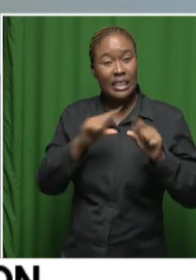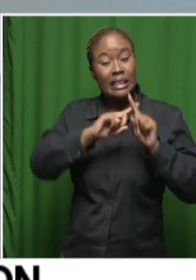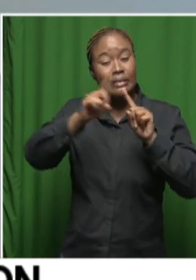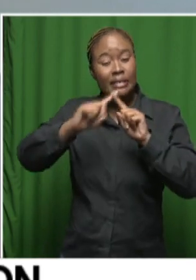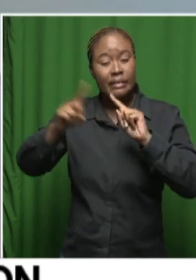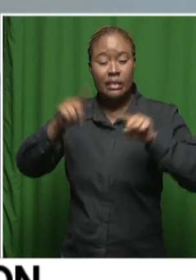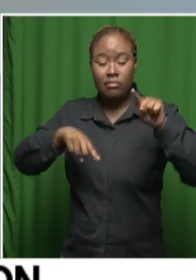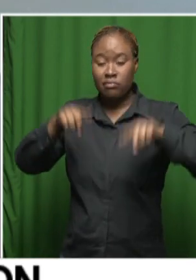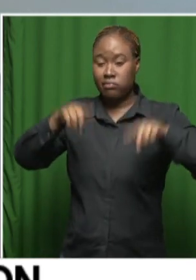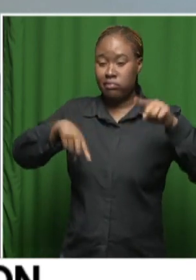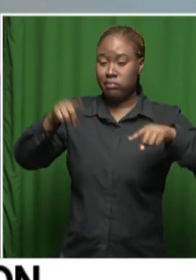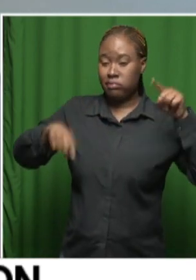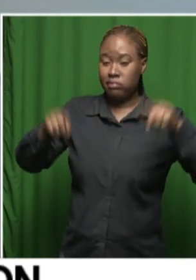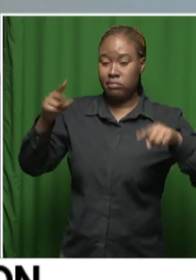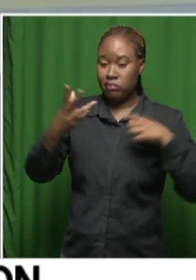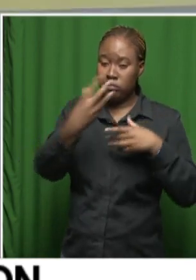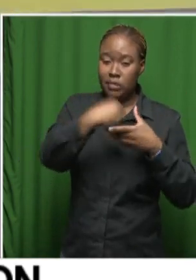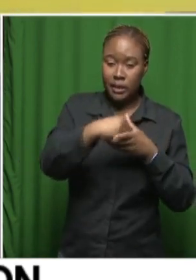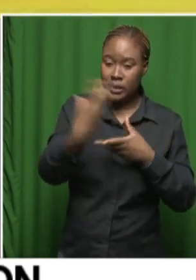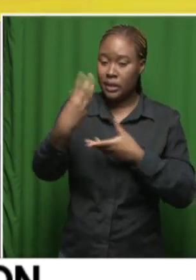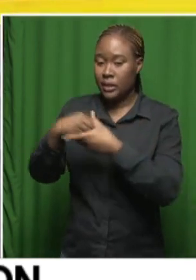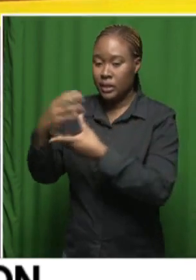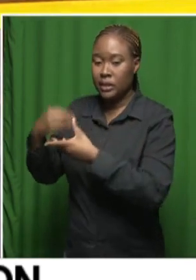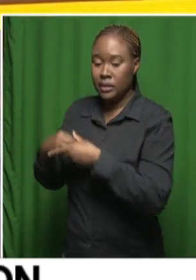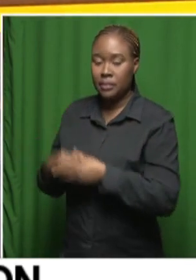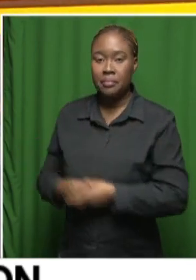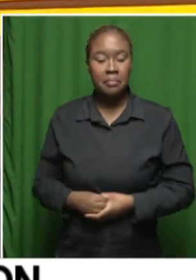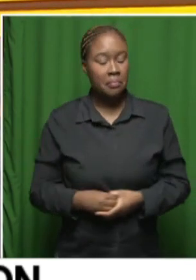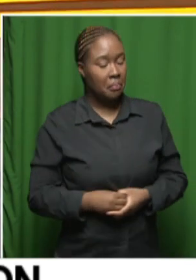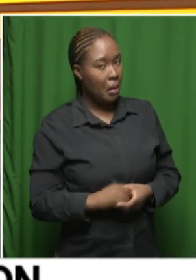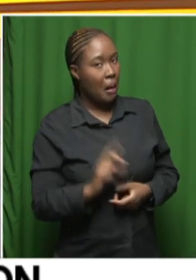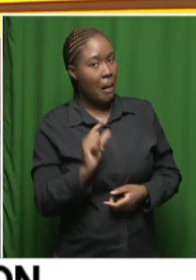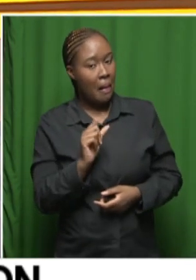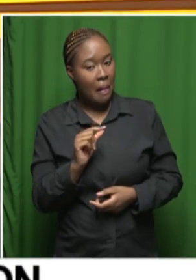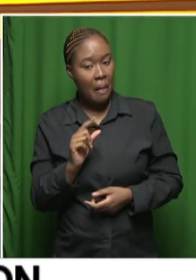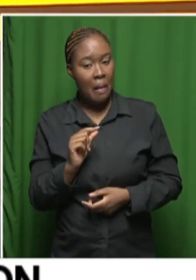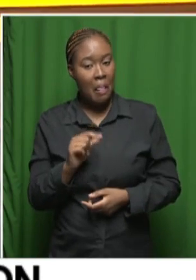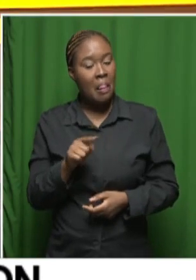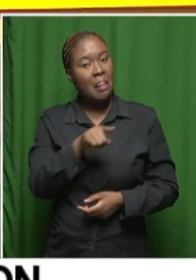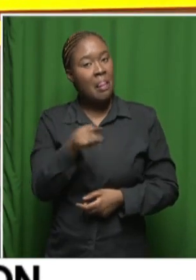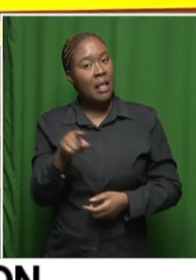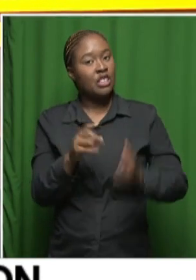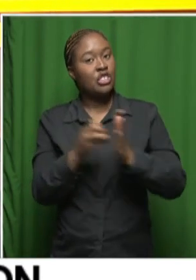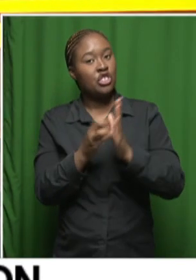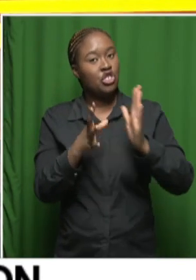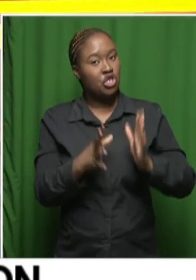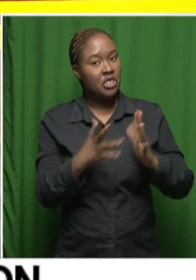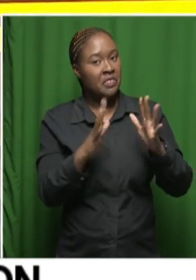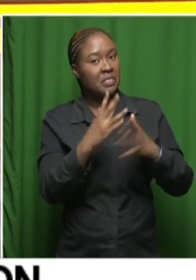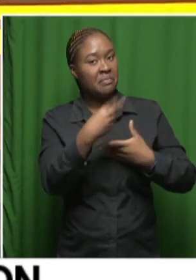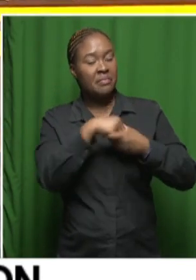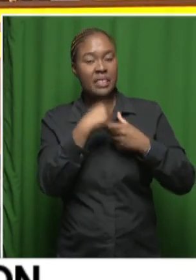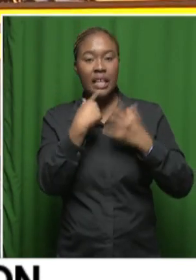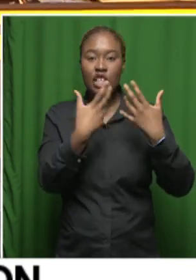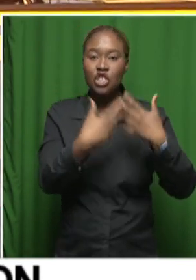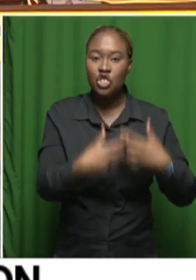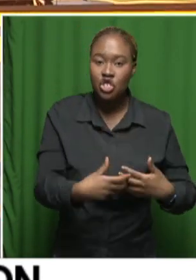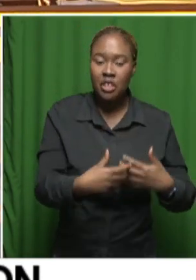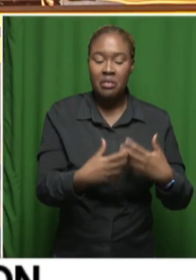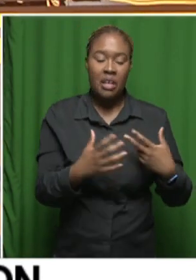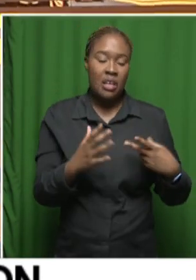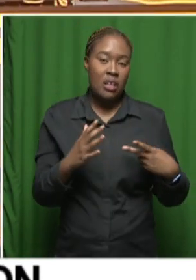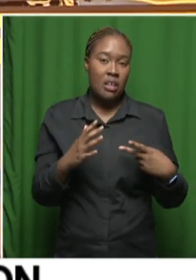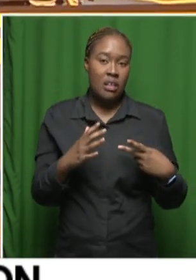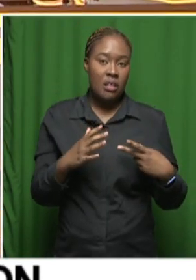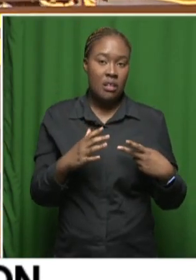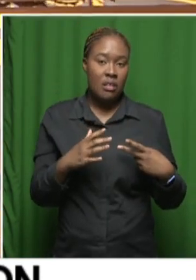see. And looking at the type of students that have entered, you've just touched on engineering students.